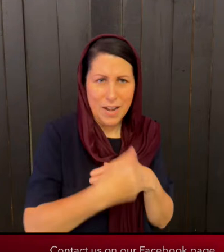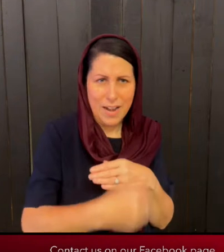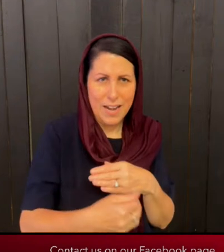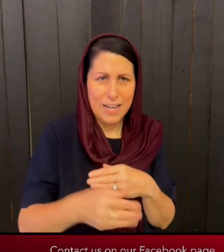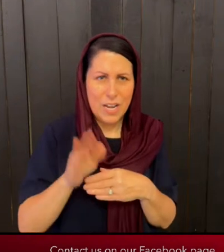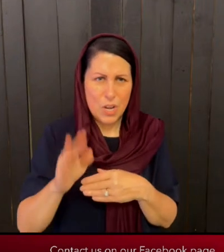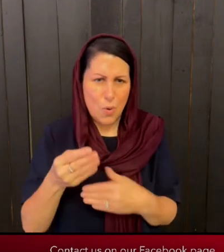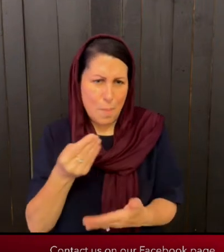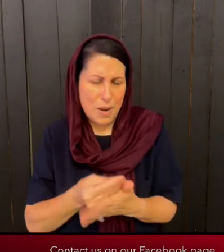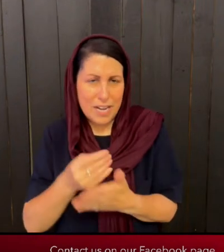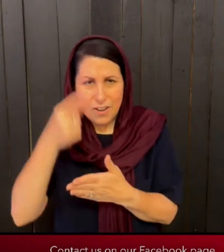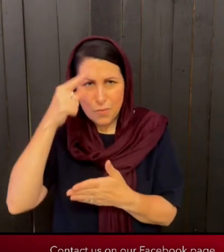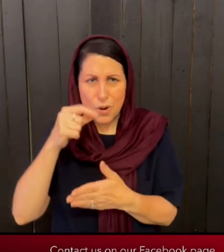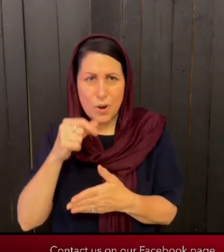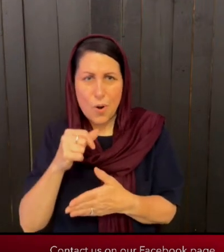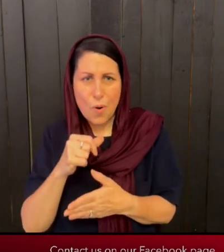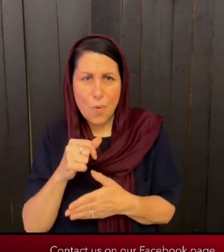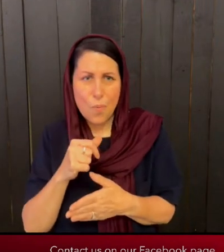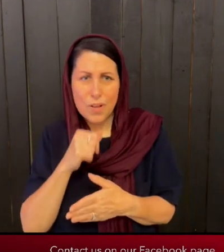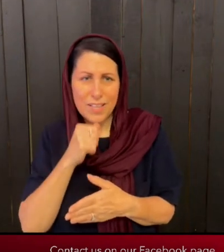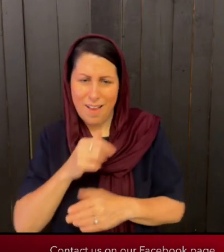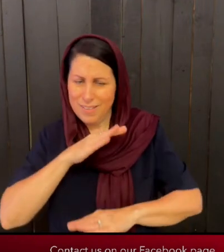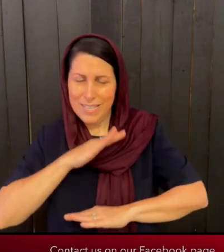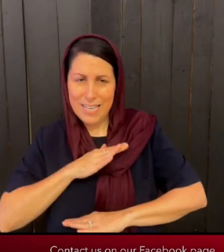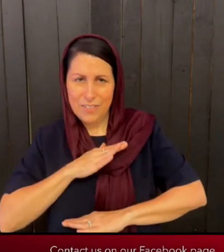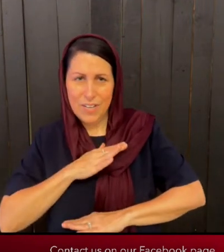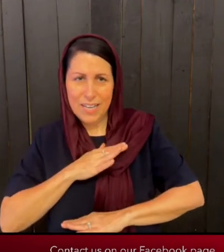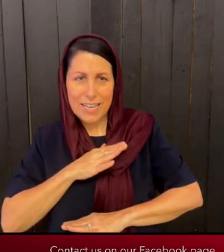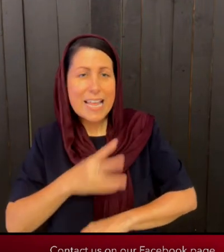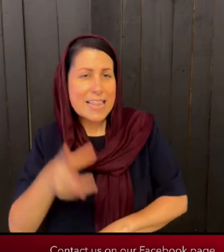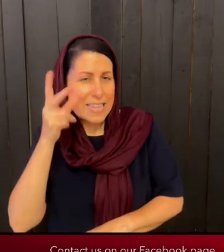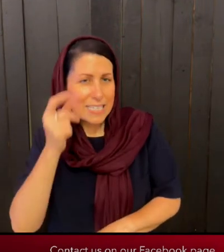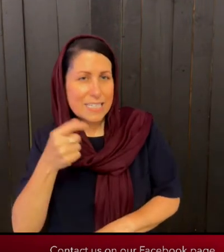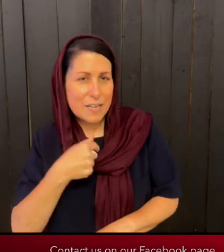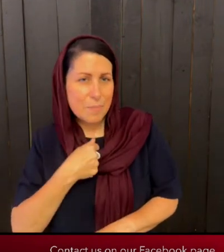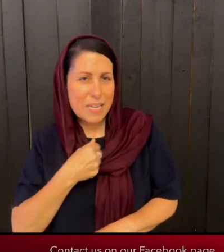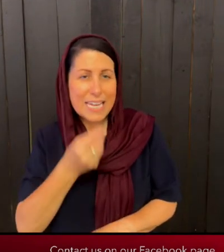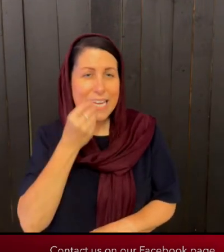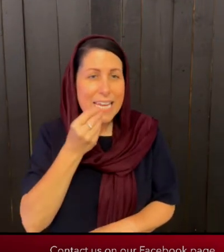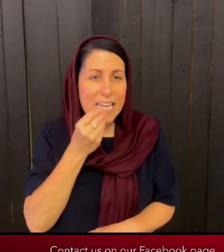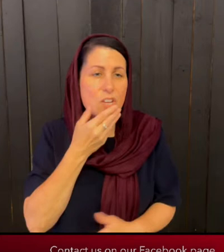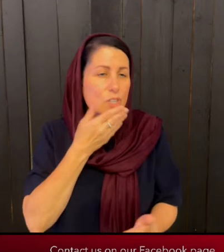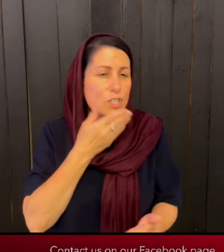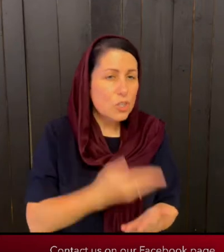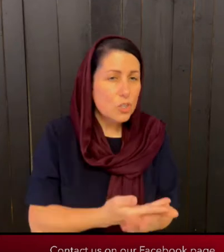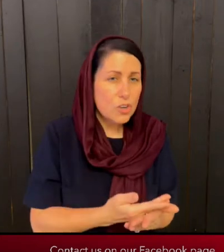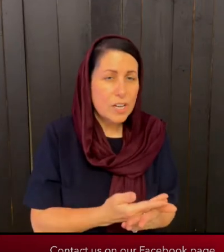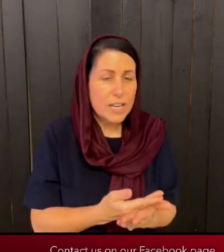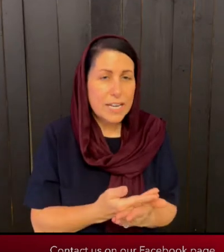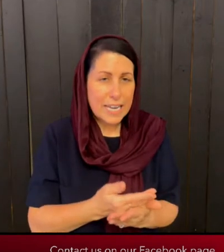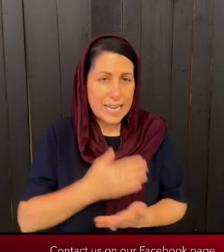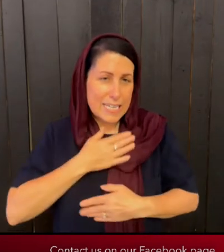Listen carefully to me and eat what is good and delight yourself in abundance.